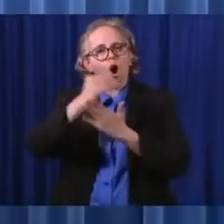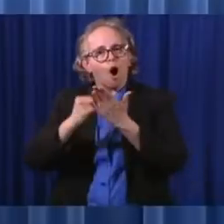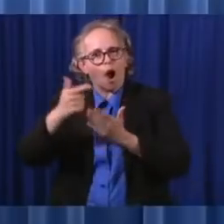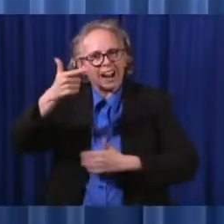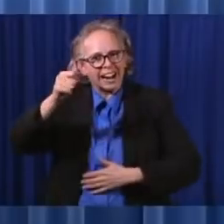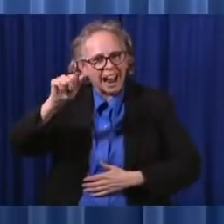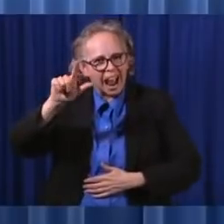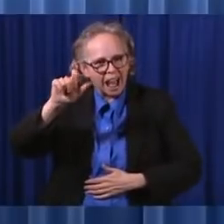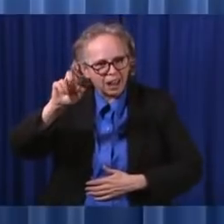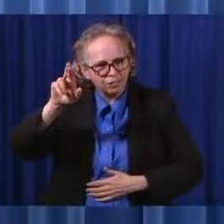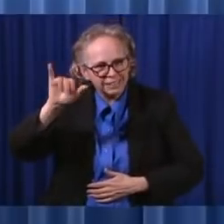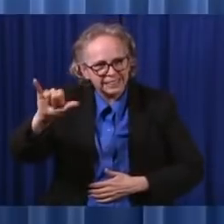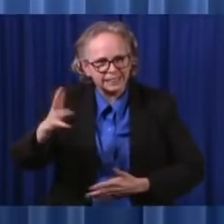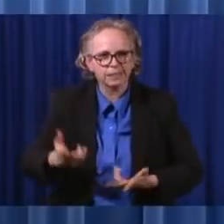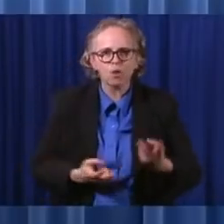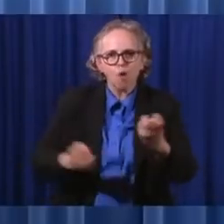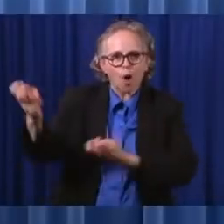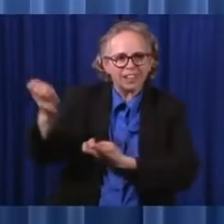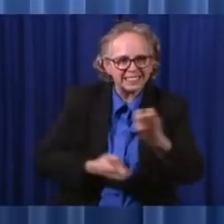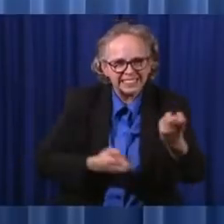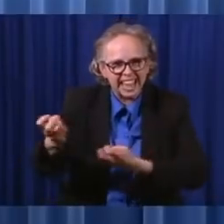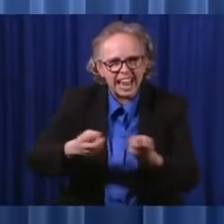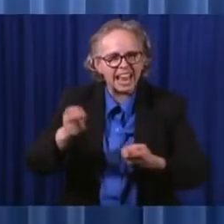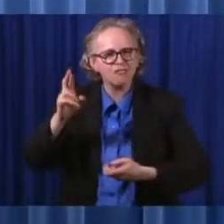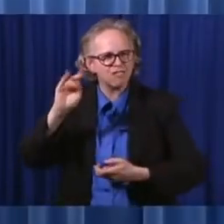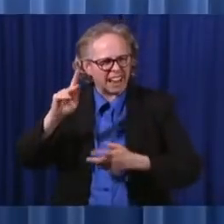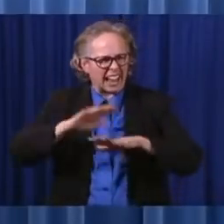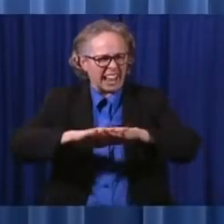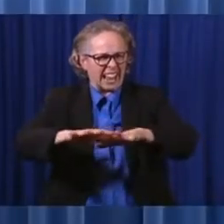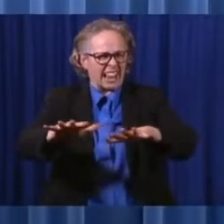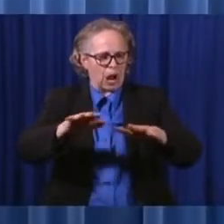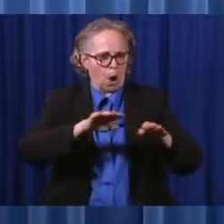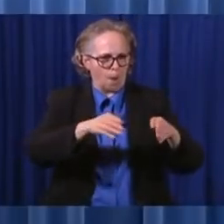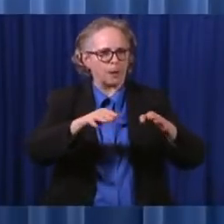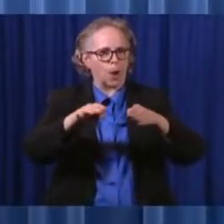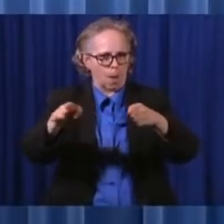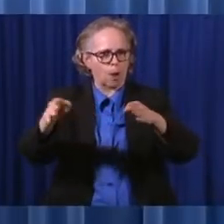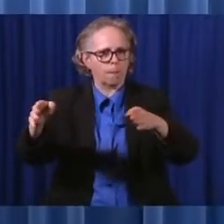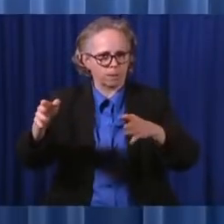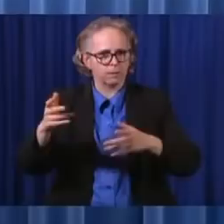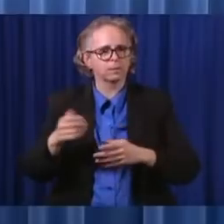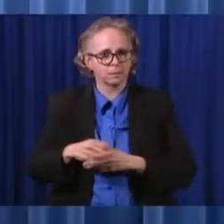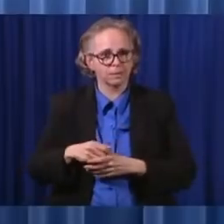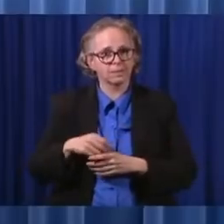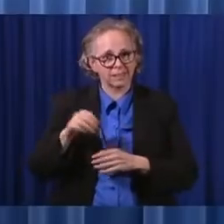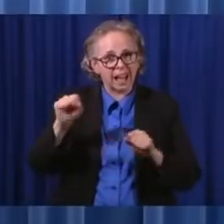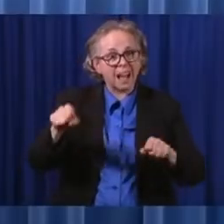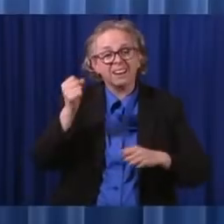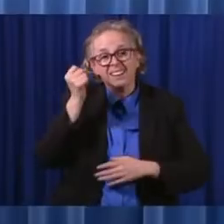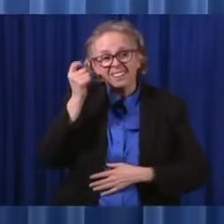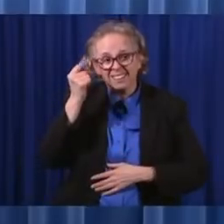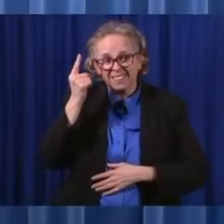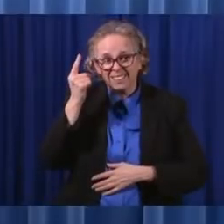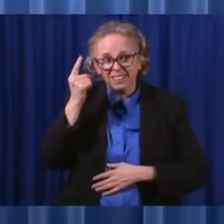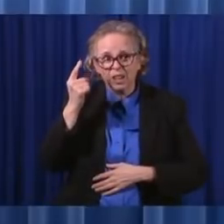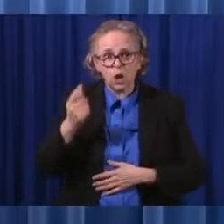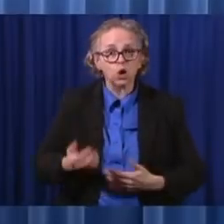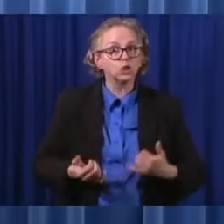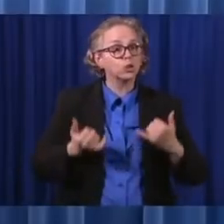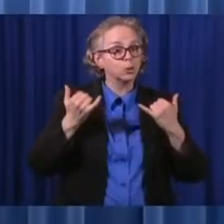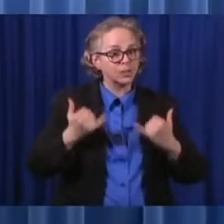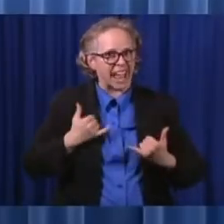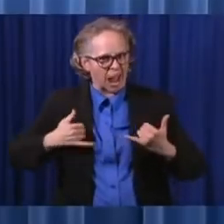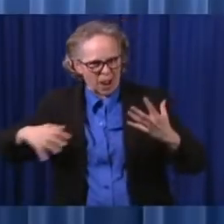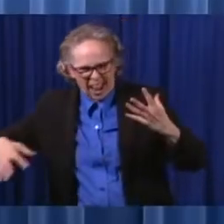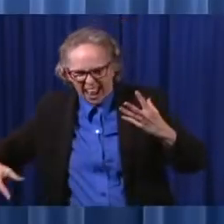of different things. That was out in the press release. Today, we're announcing categories